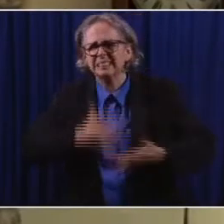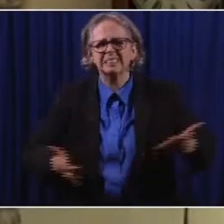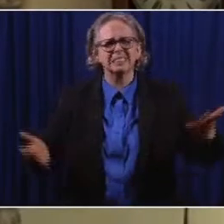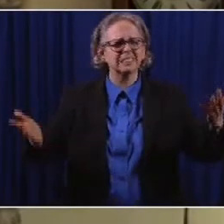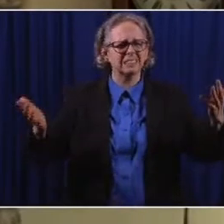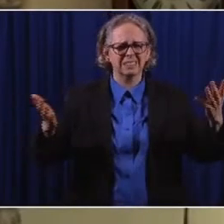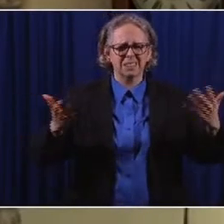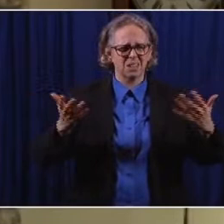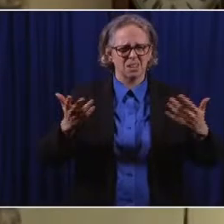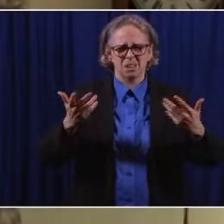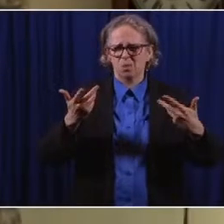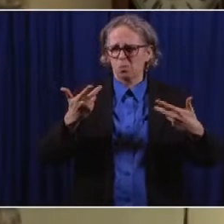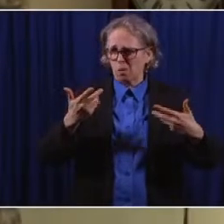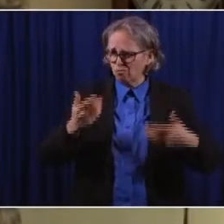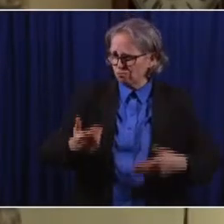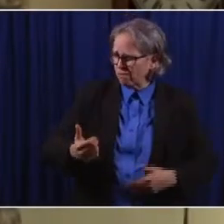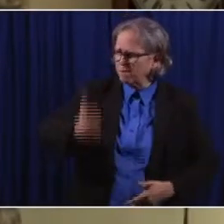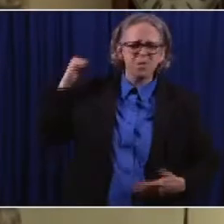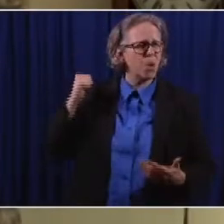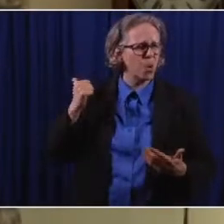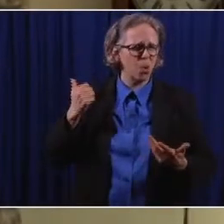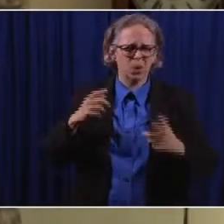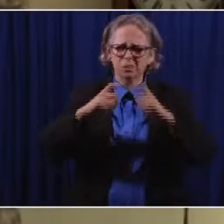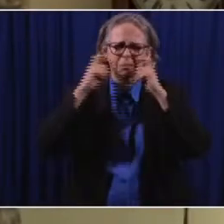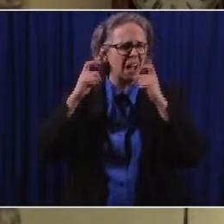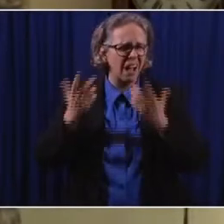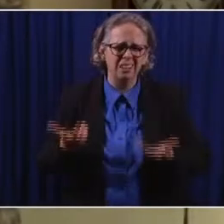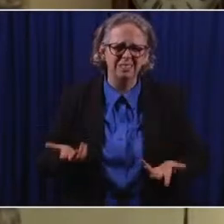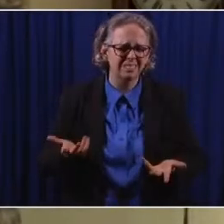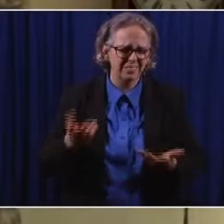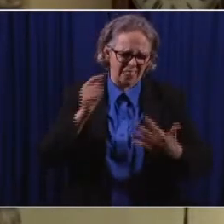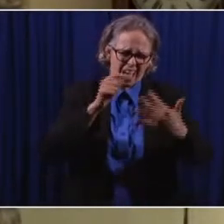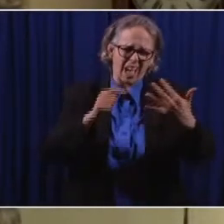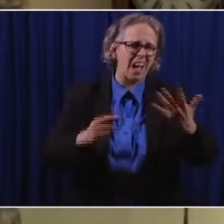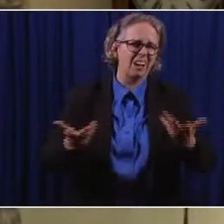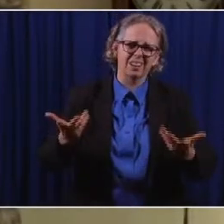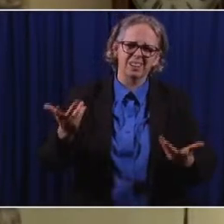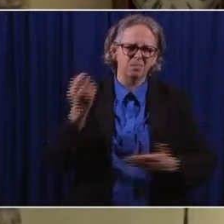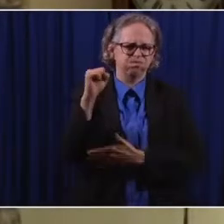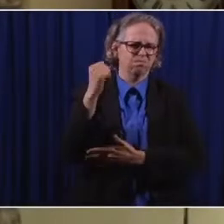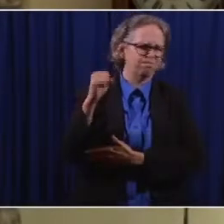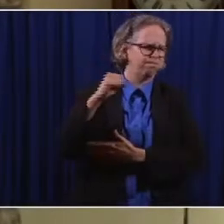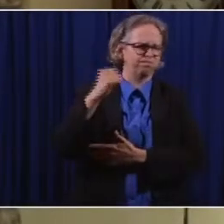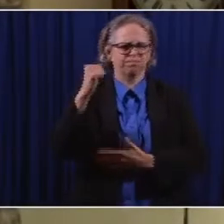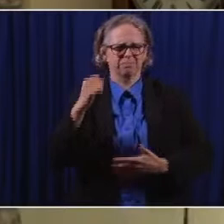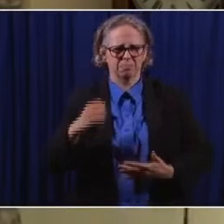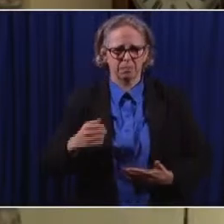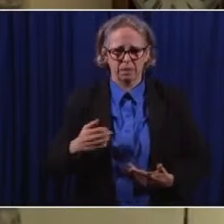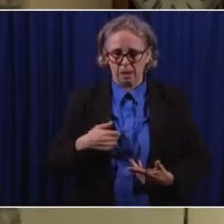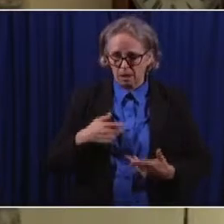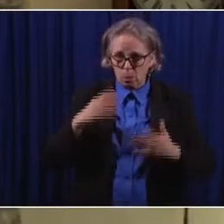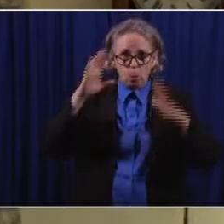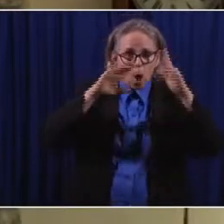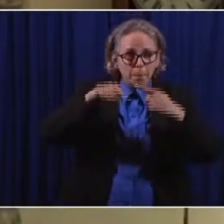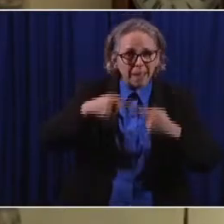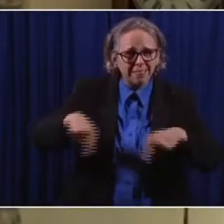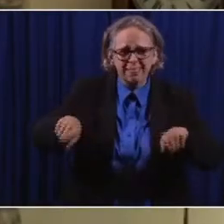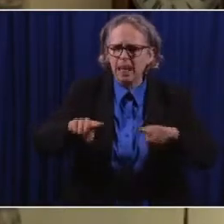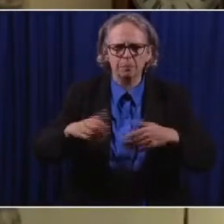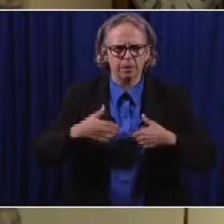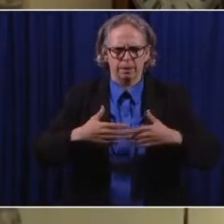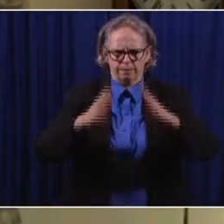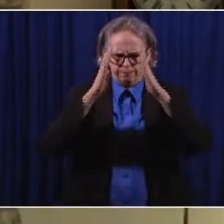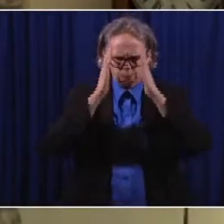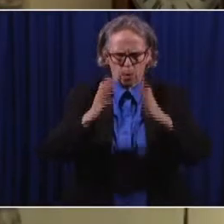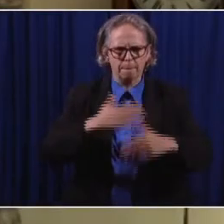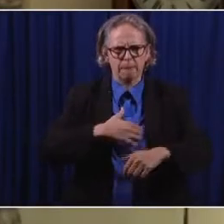mask, and a lot of different things. So I'm going to continue to focus on what I need to do. I think that's my job. I think that's what people